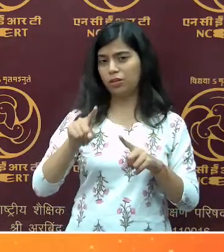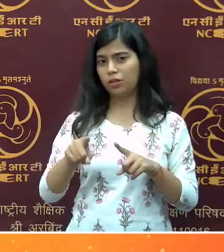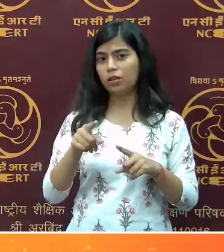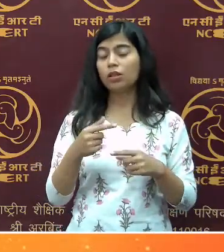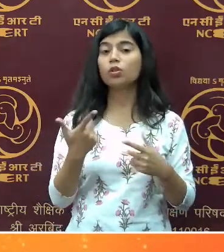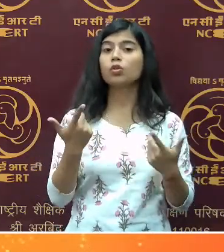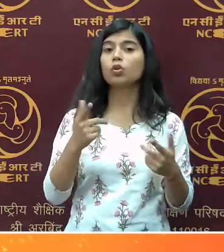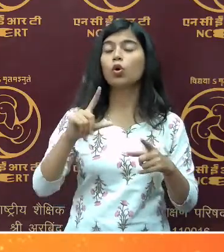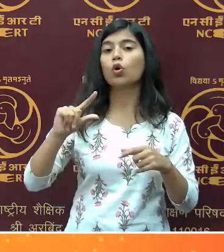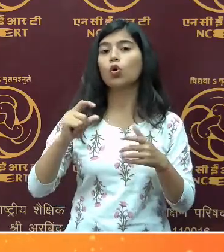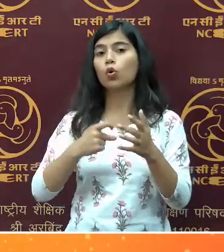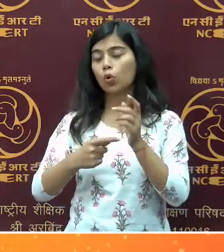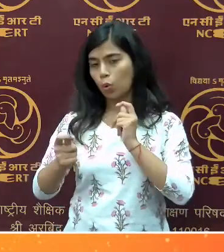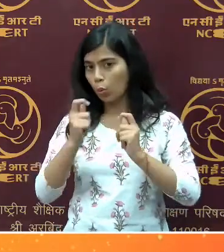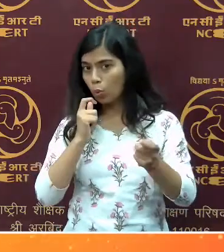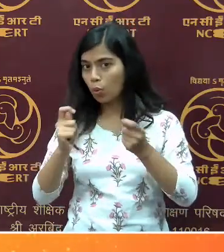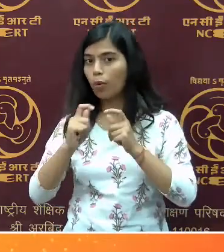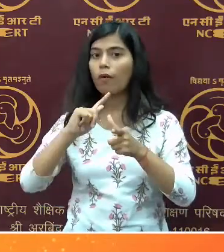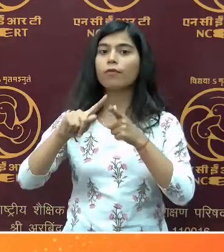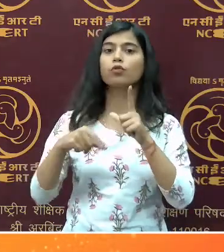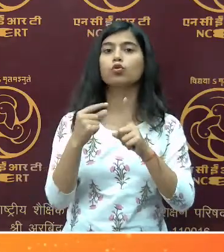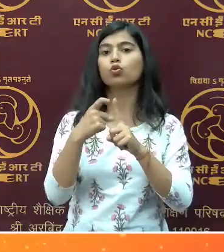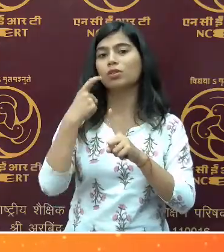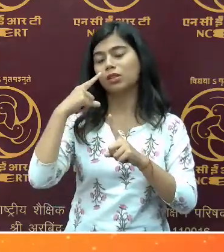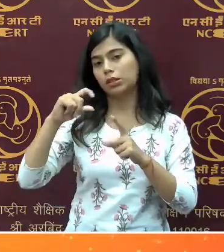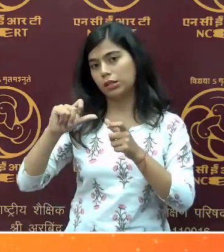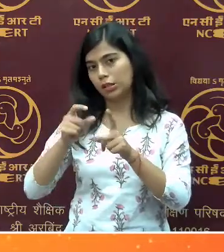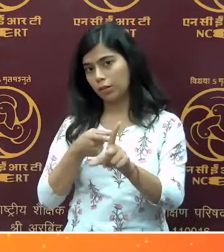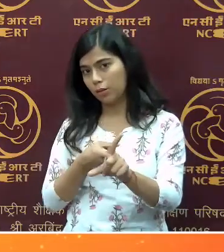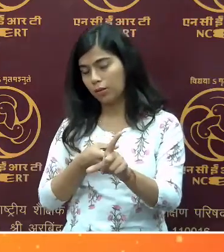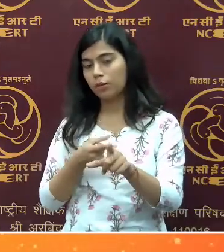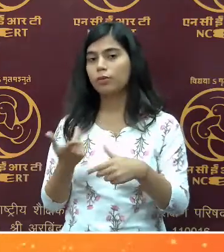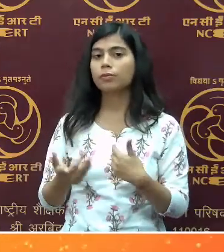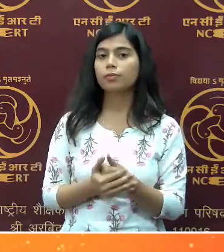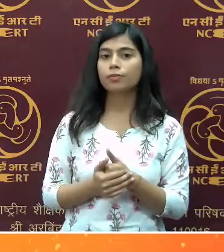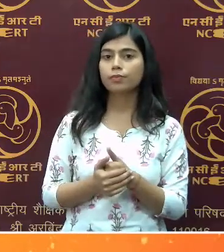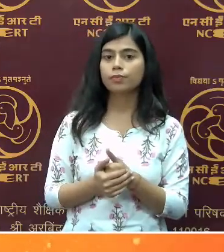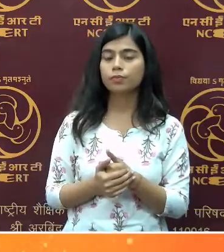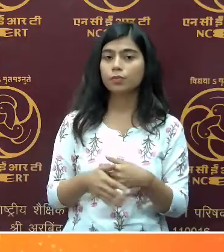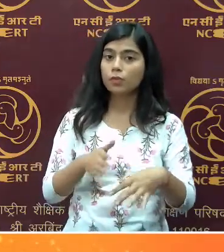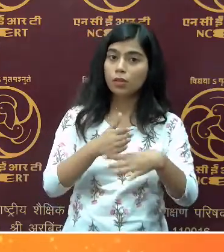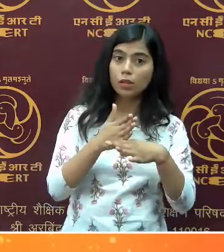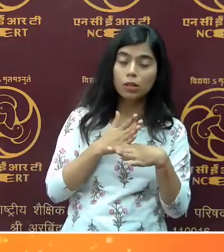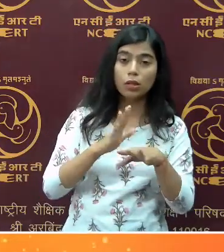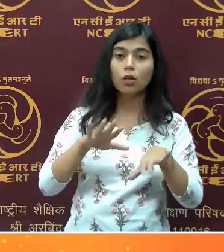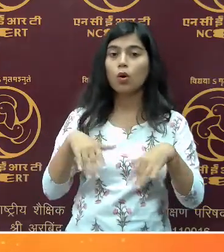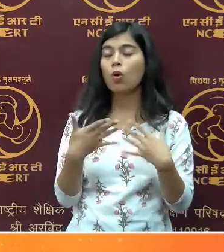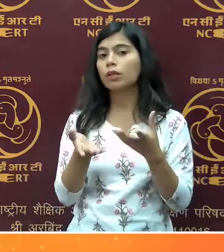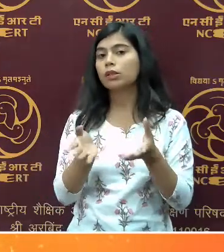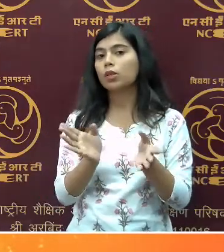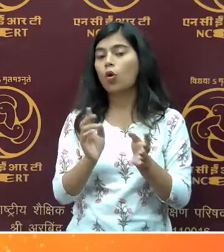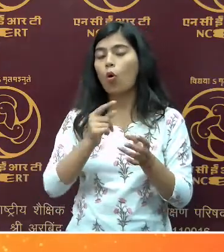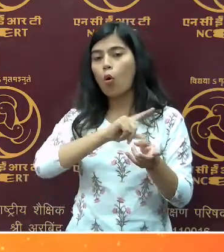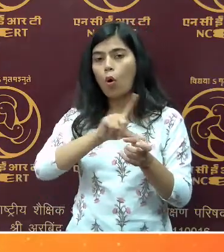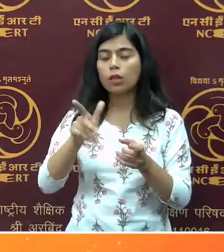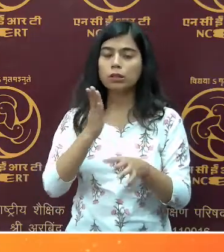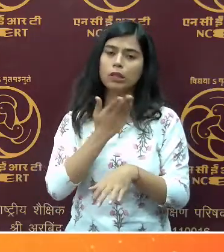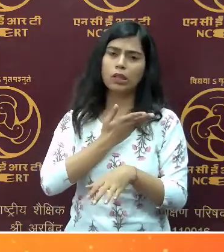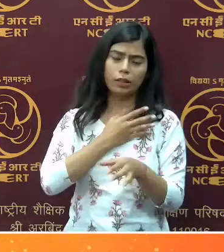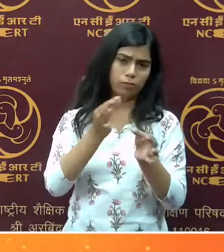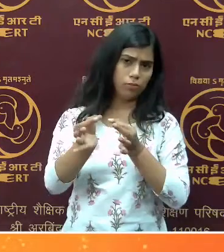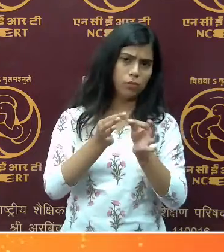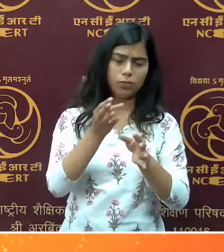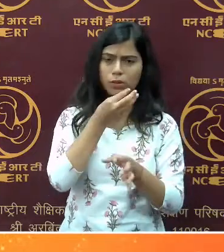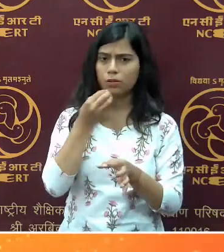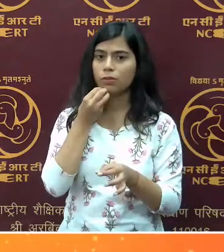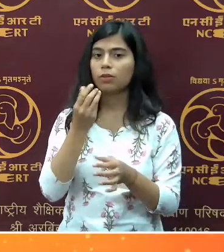of judiciary and how judiciary plays a role in protecting and even interpreting the rights? Yeah, exactly. That is